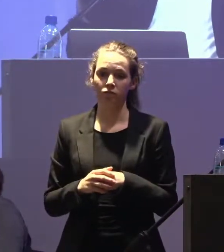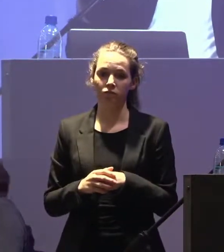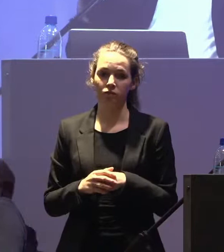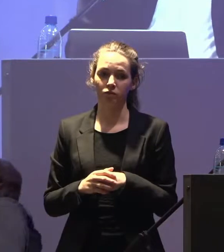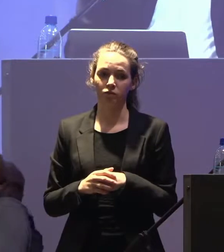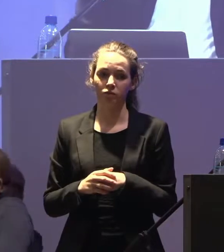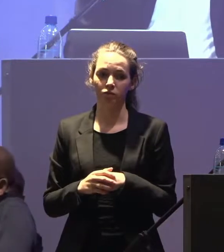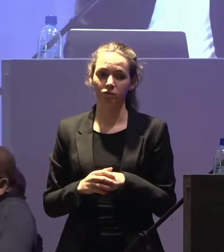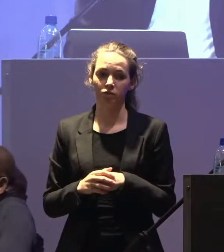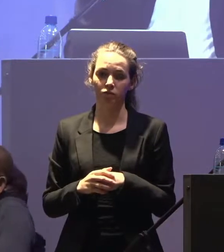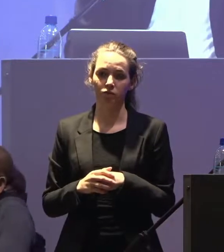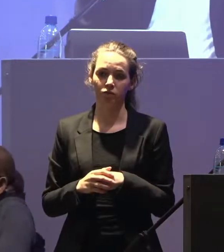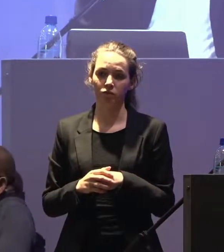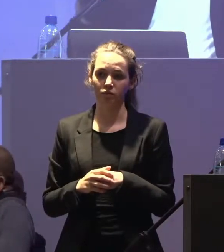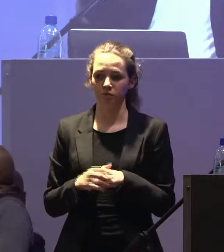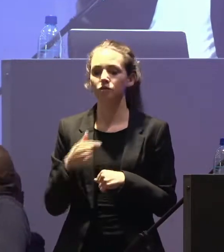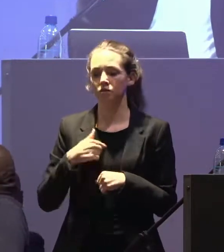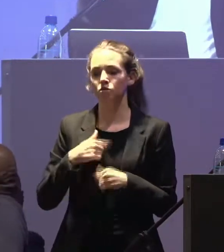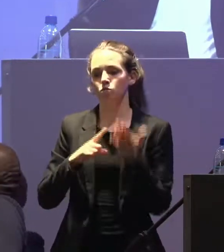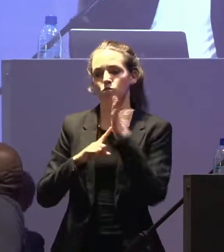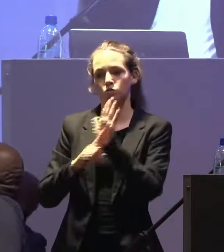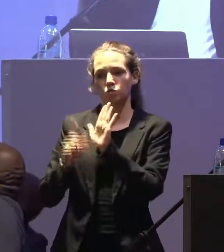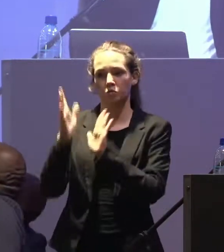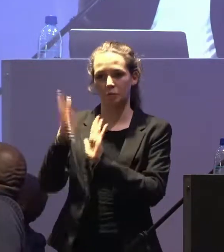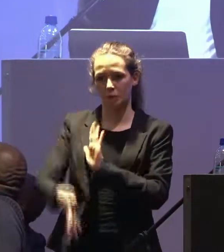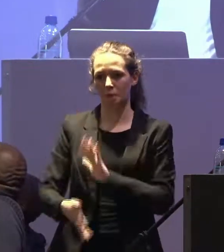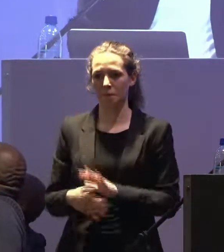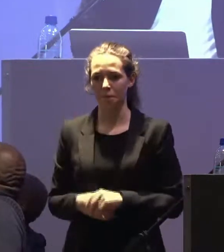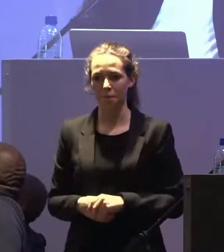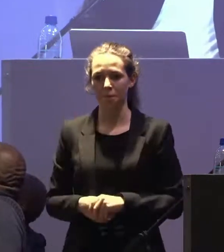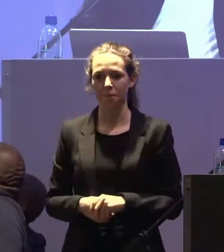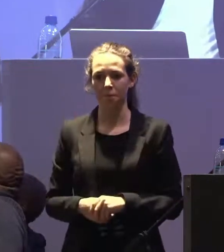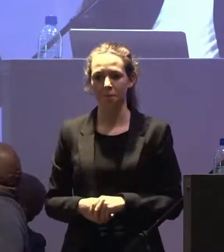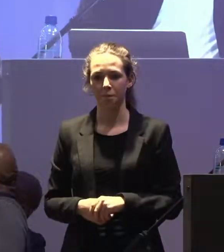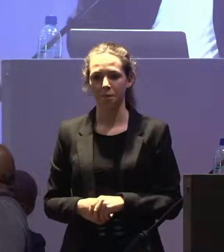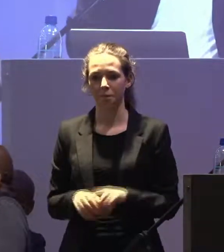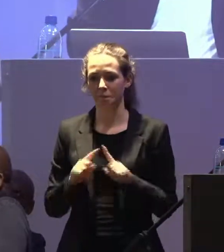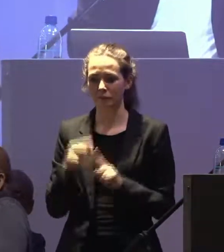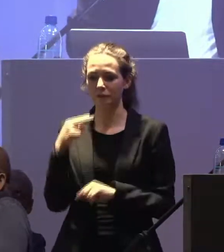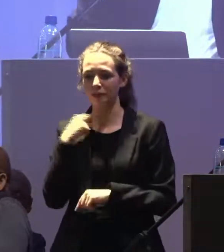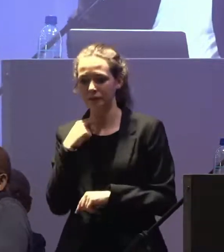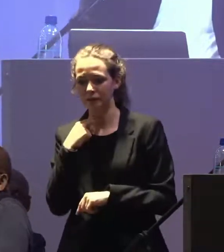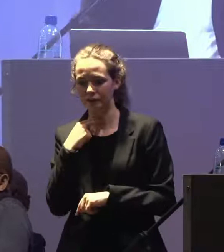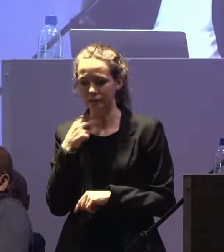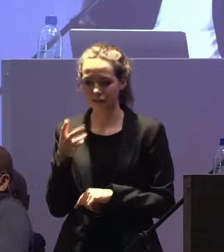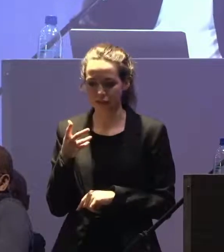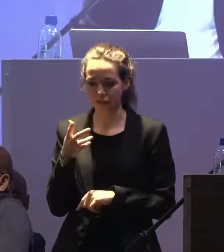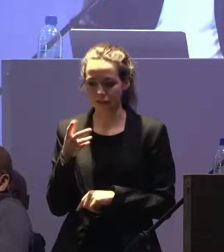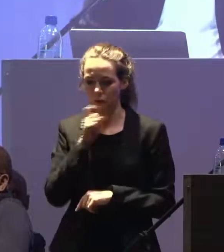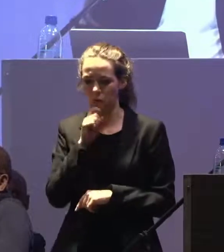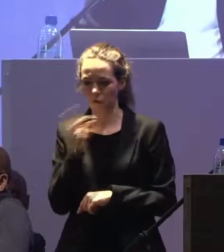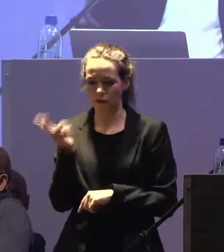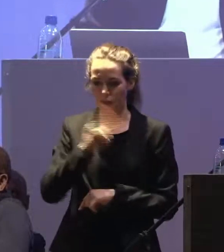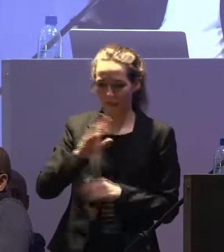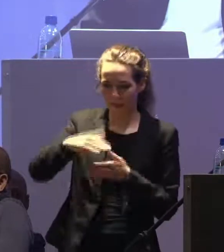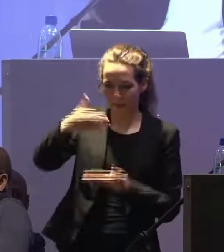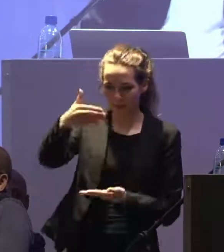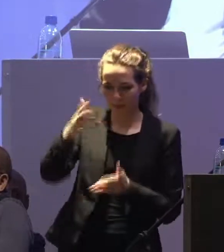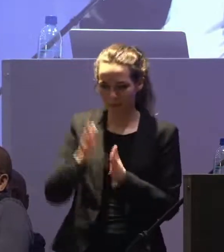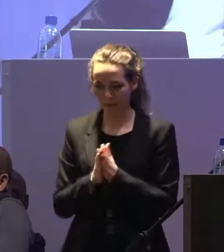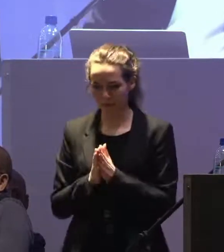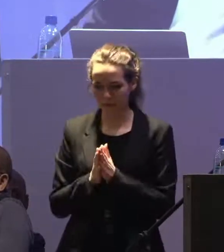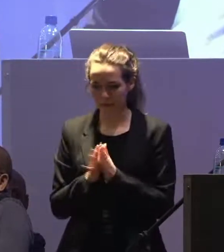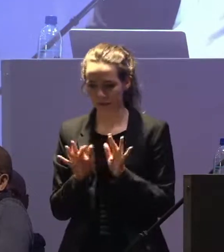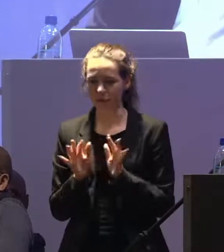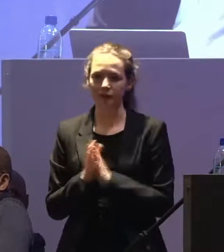is what I want to show you, but unfortunately I'm using somebody else's machine.